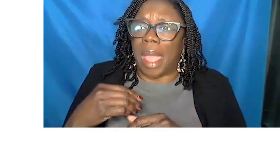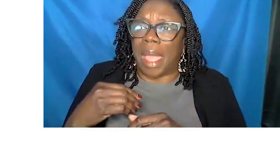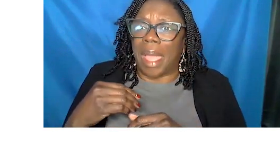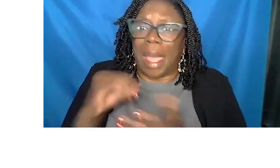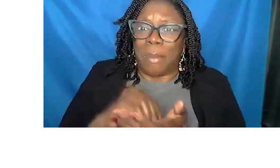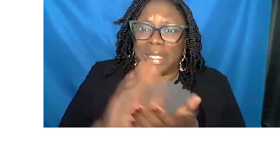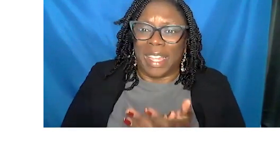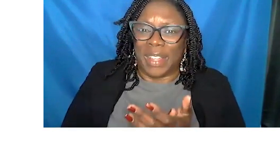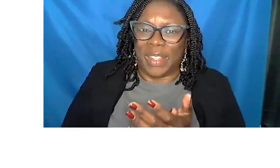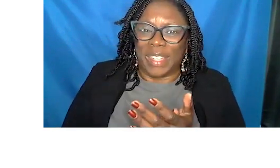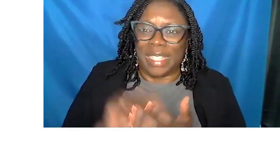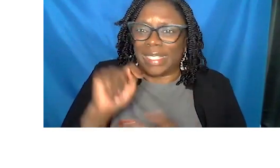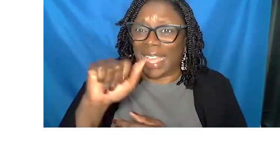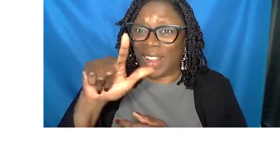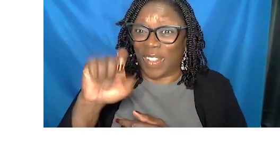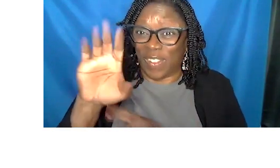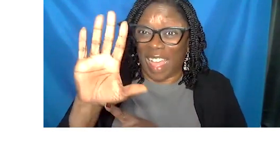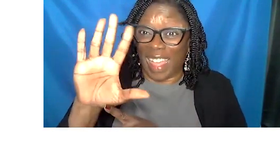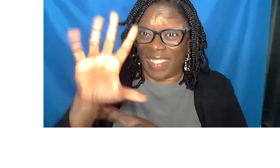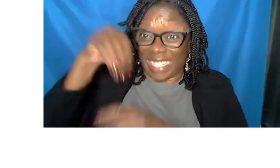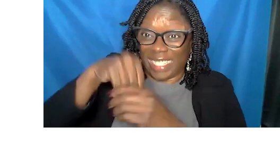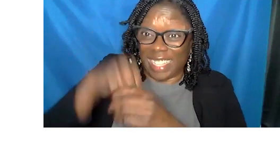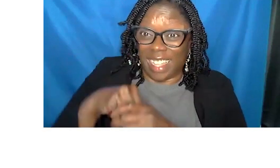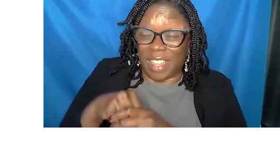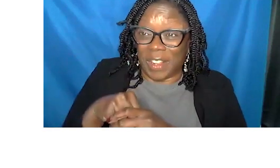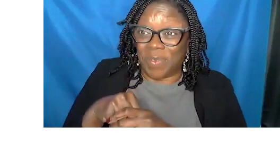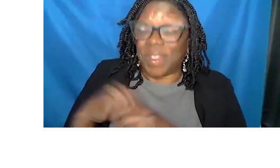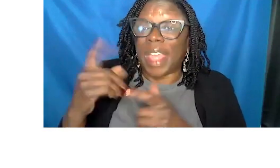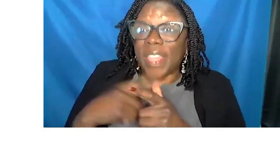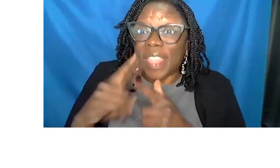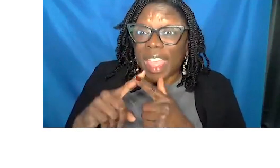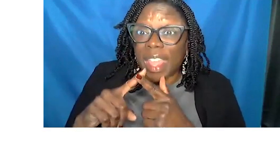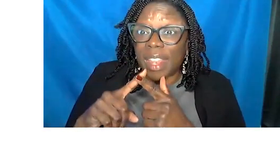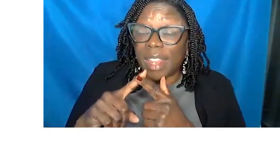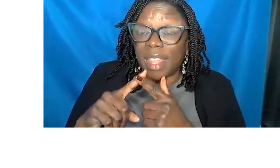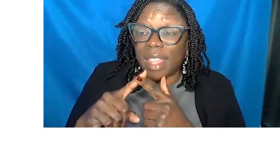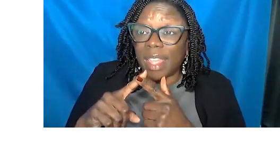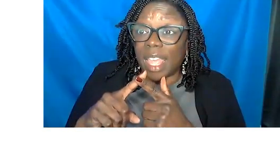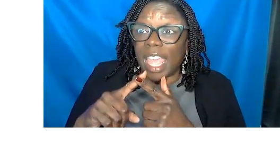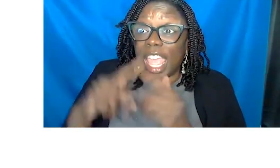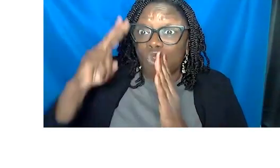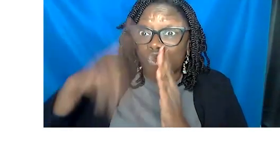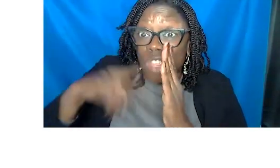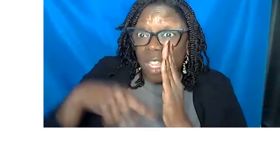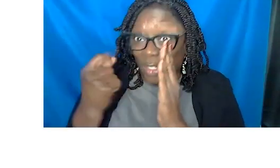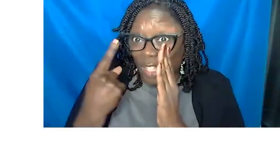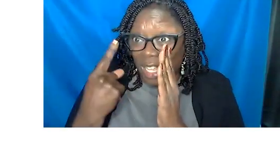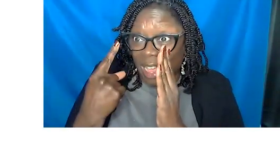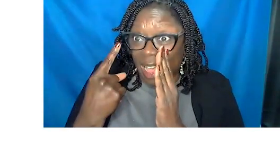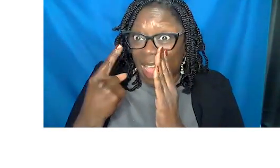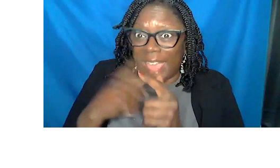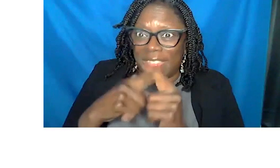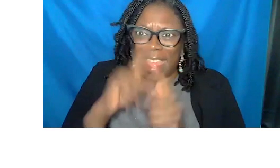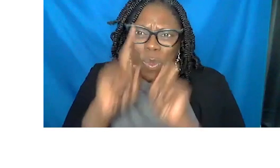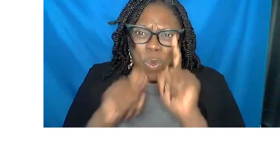couple sections of Title V into it. And then based on that, it reads and understands that. And then you can just ask